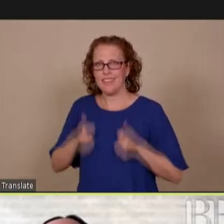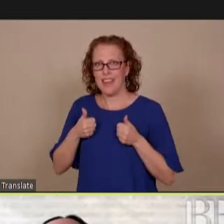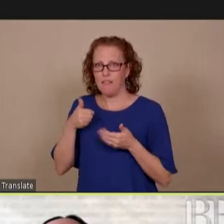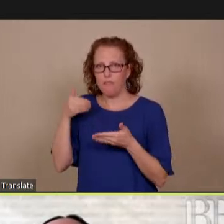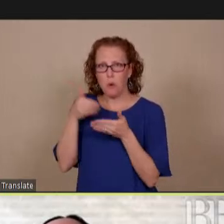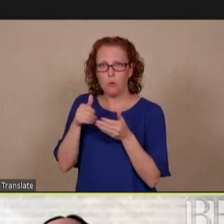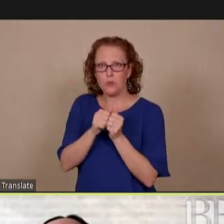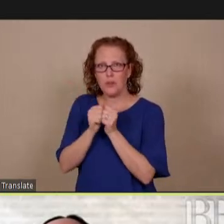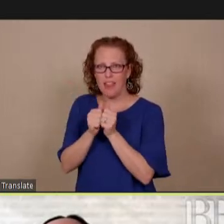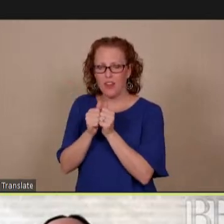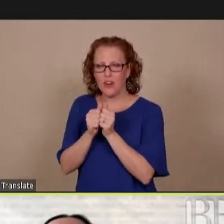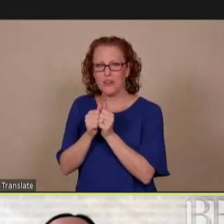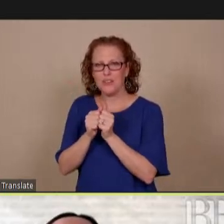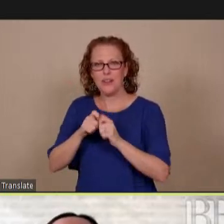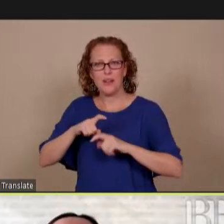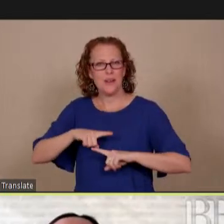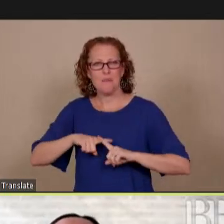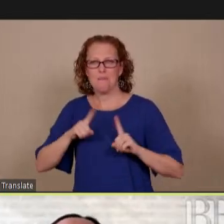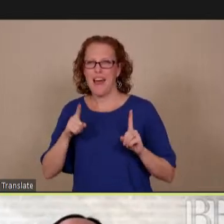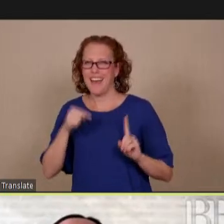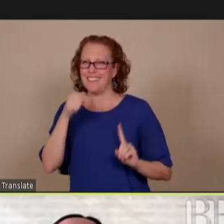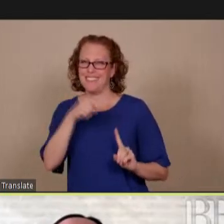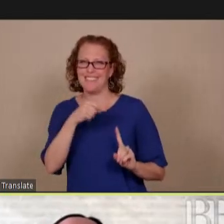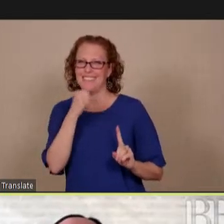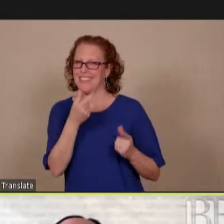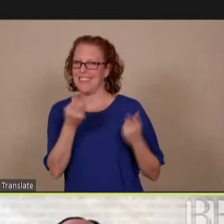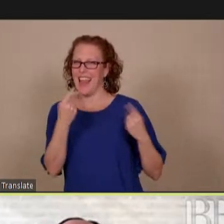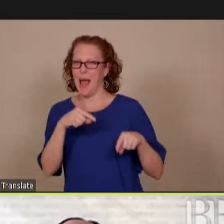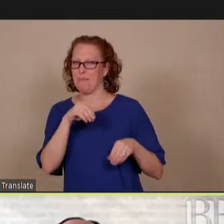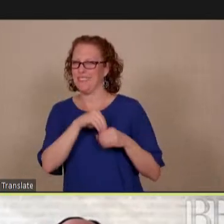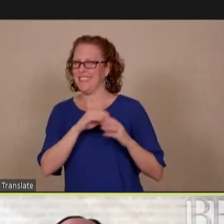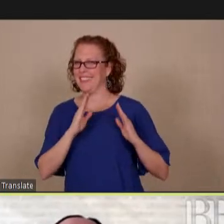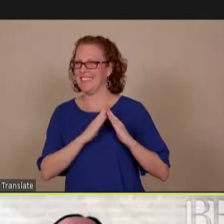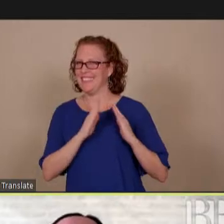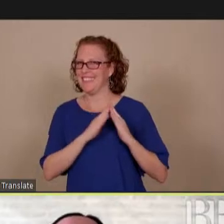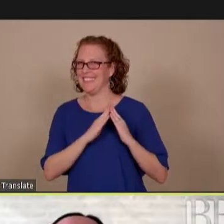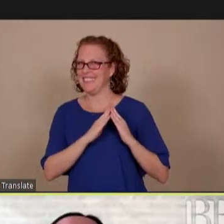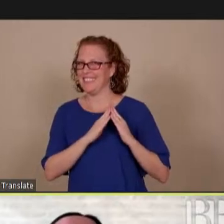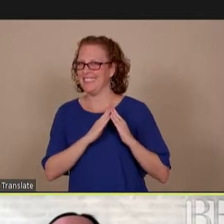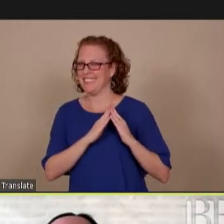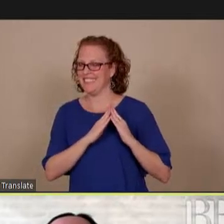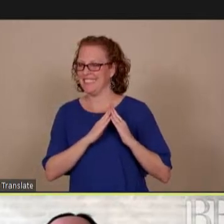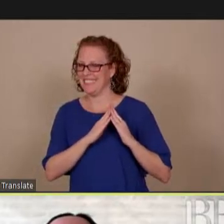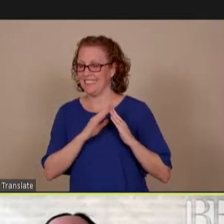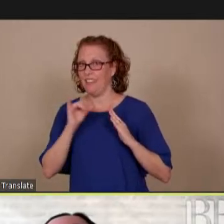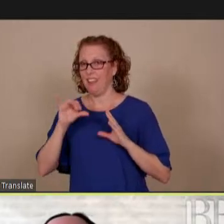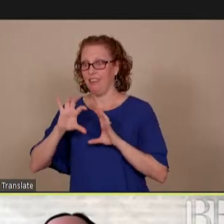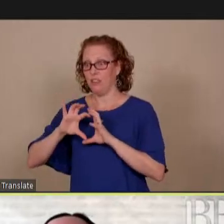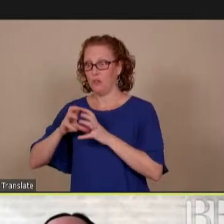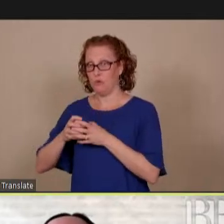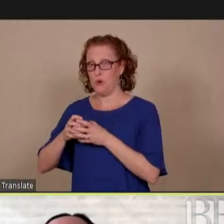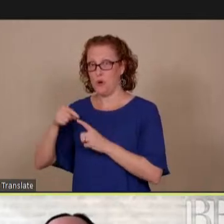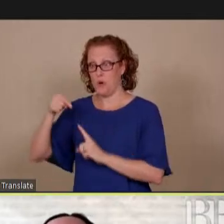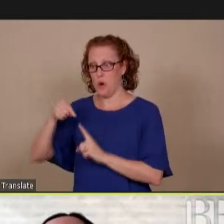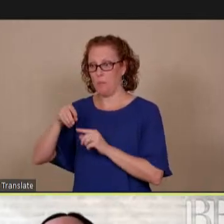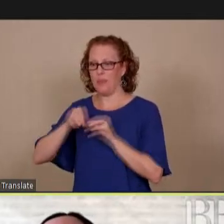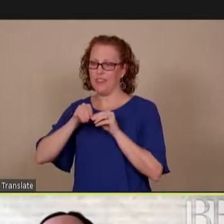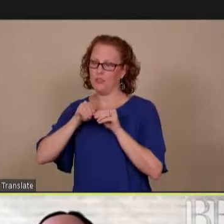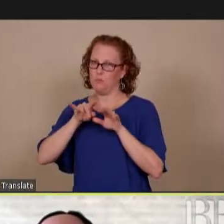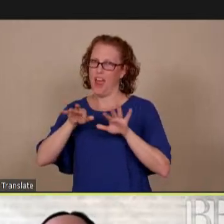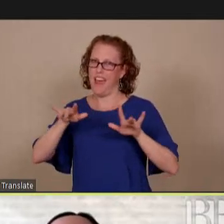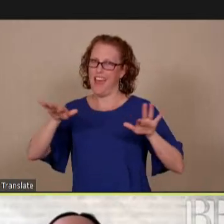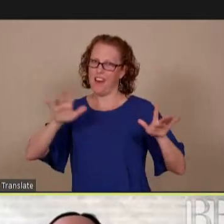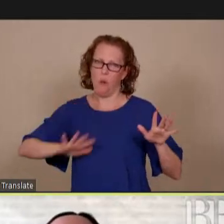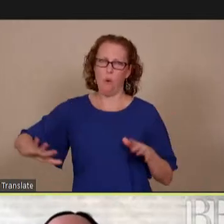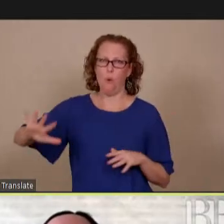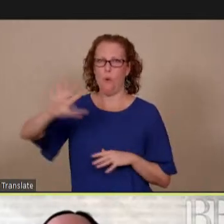how it looks like. It appears that that group is pretty much spread out throughout the city.